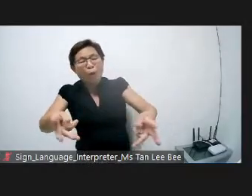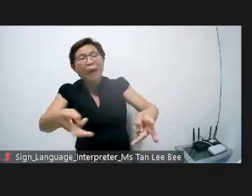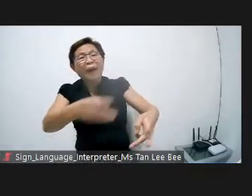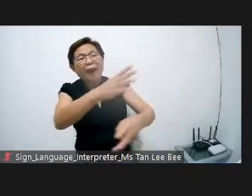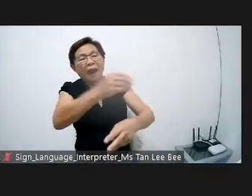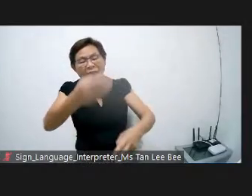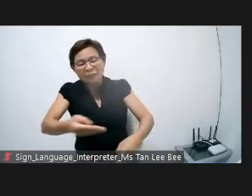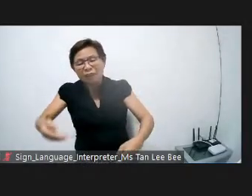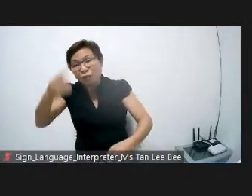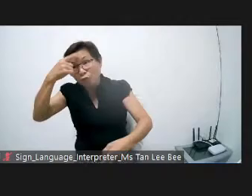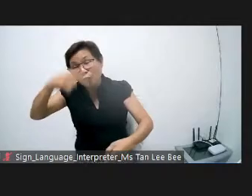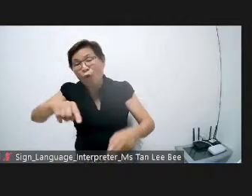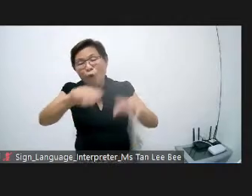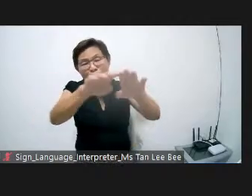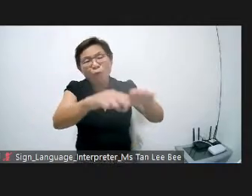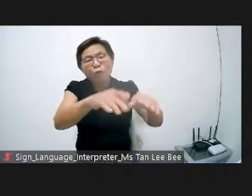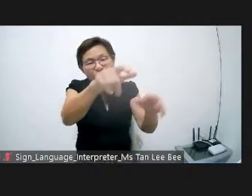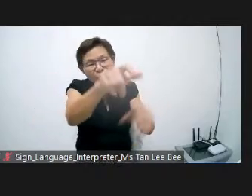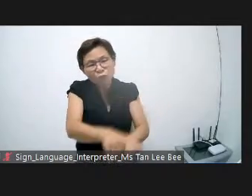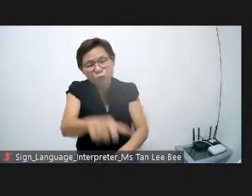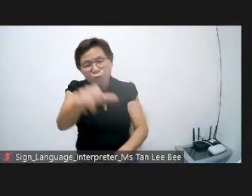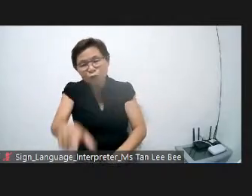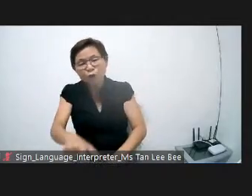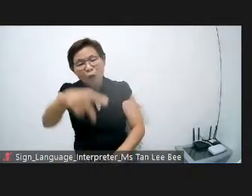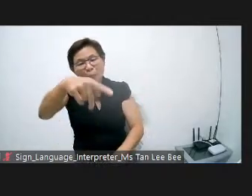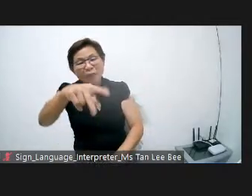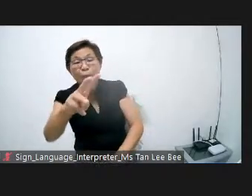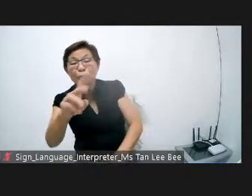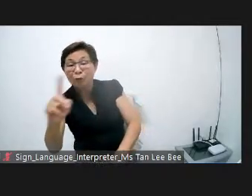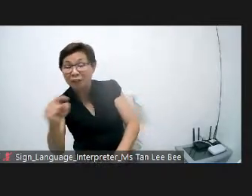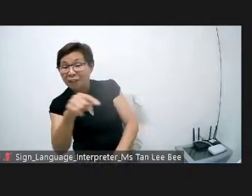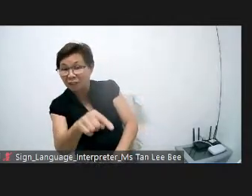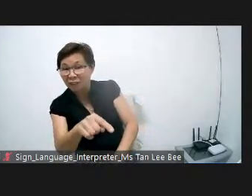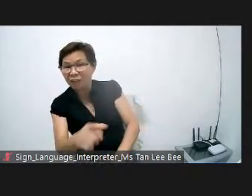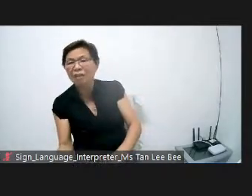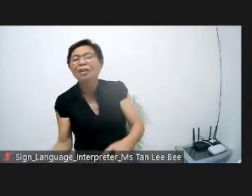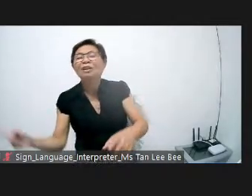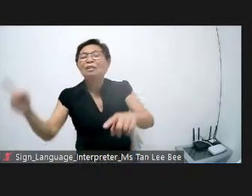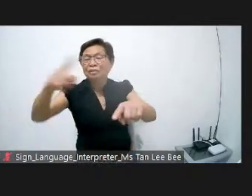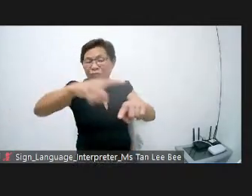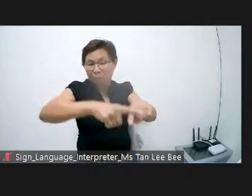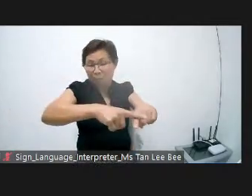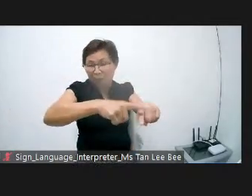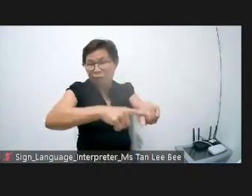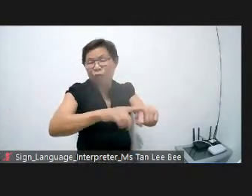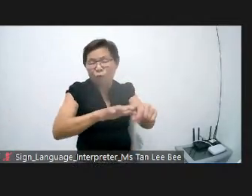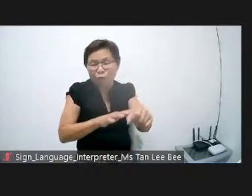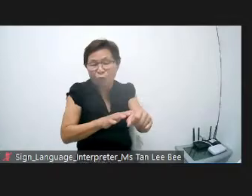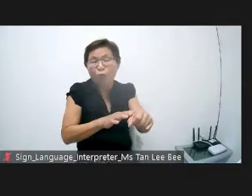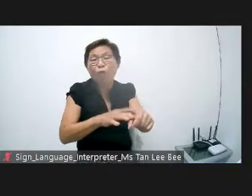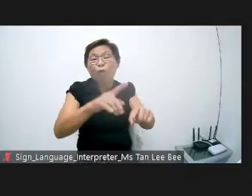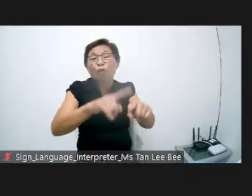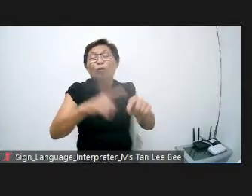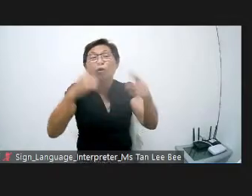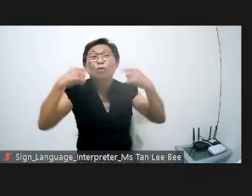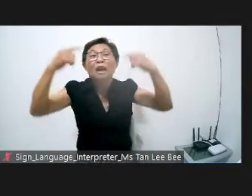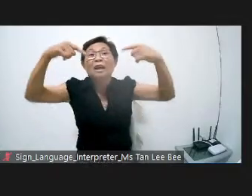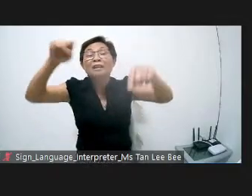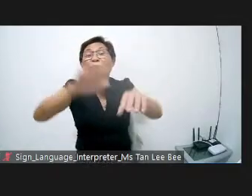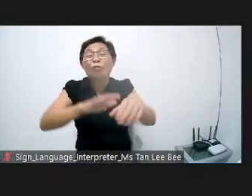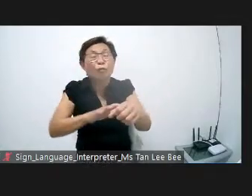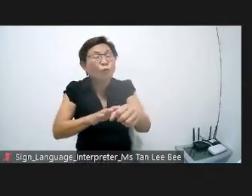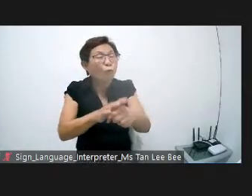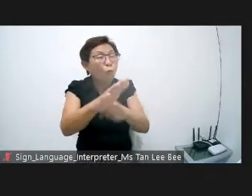for learners with disabilities to realize their full potential. This is in line